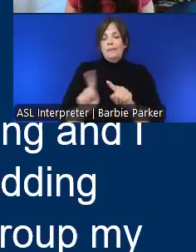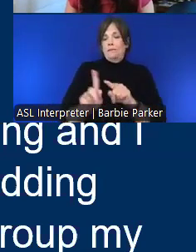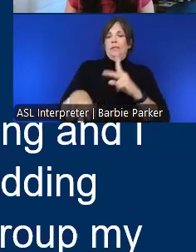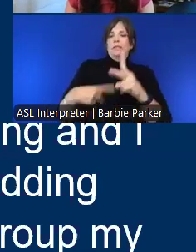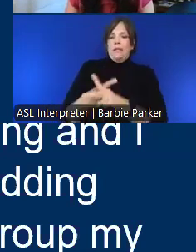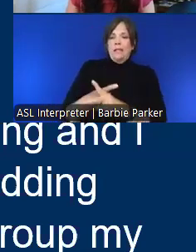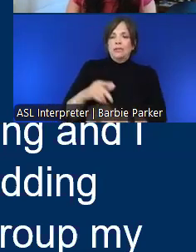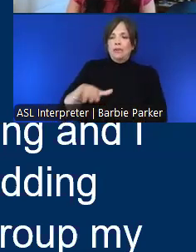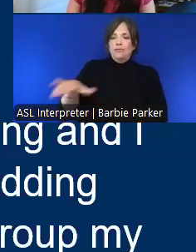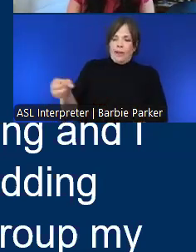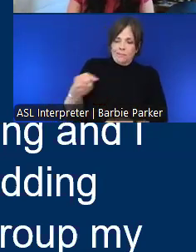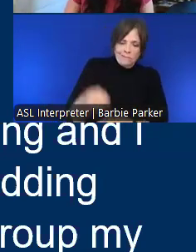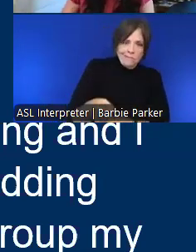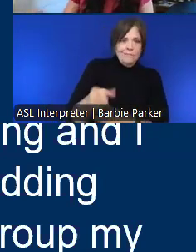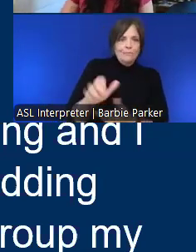marriage to happen.